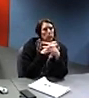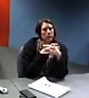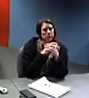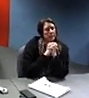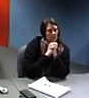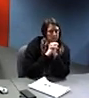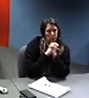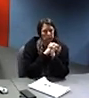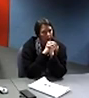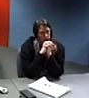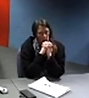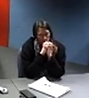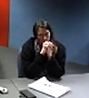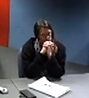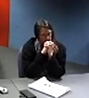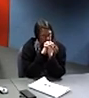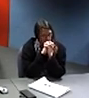who's not. It's quite interesting.